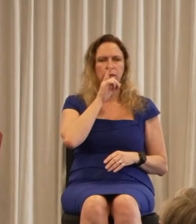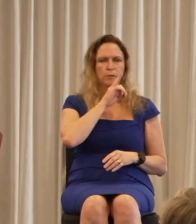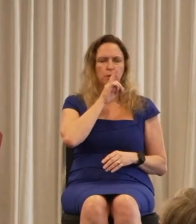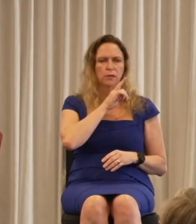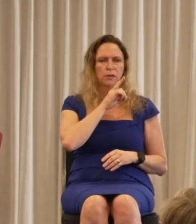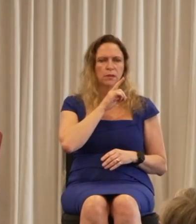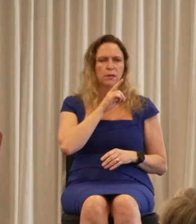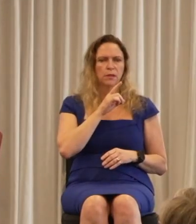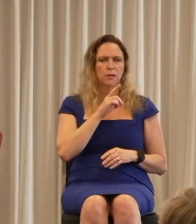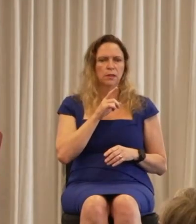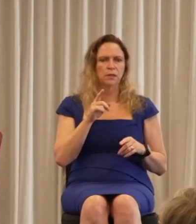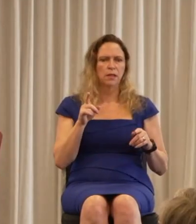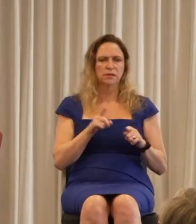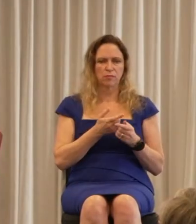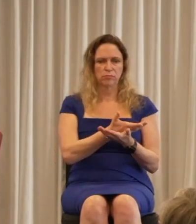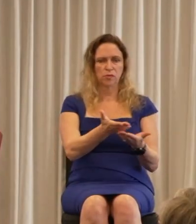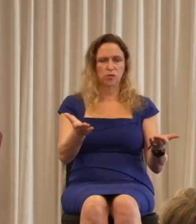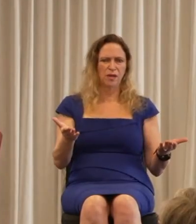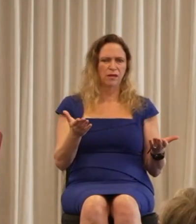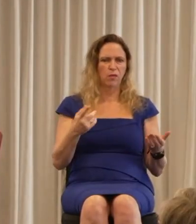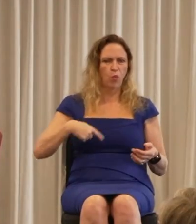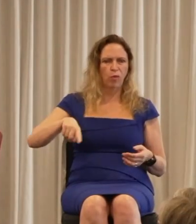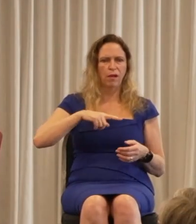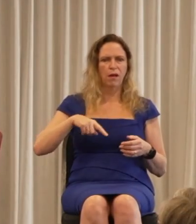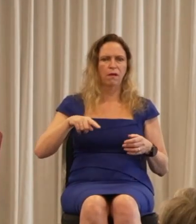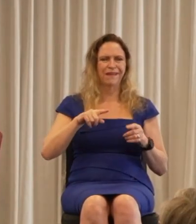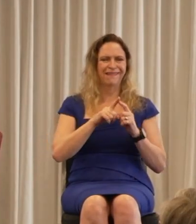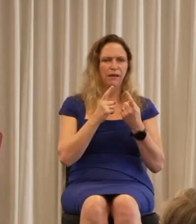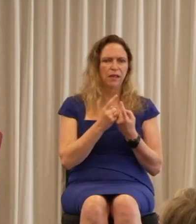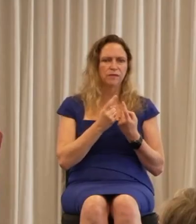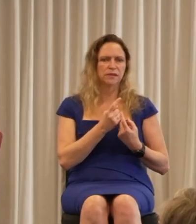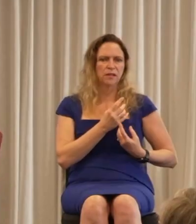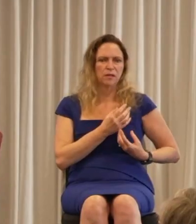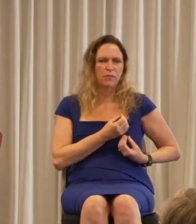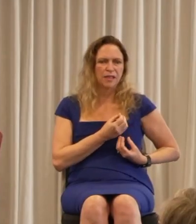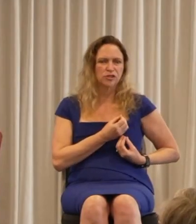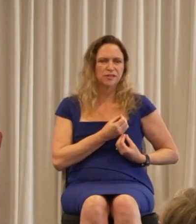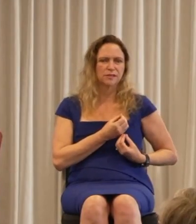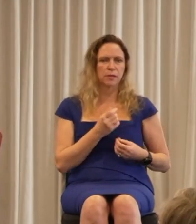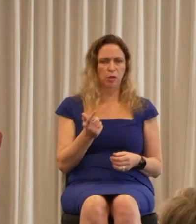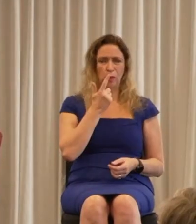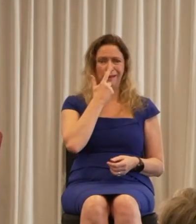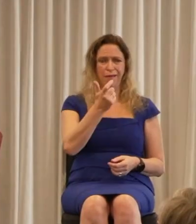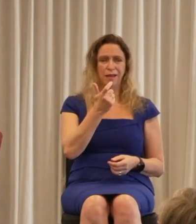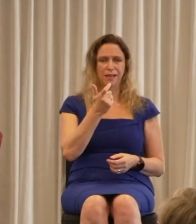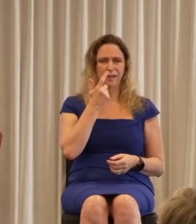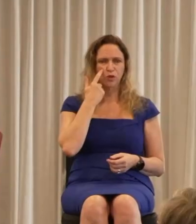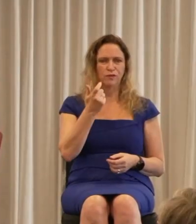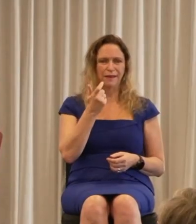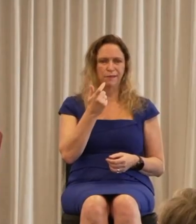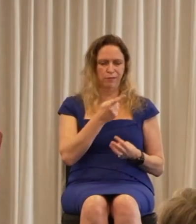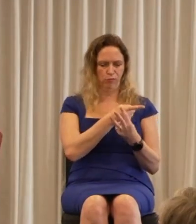people's loved ones here or themselves, has gifts, talents, interests, passions, and you've just happened to find three people who all love art and framing,